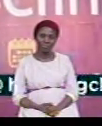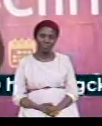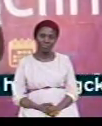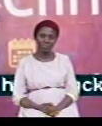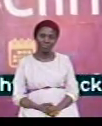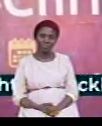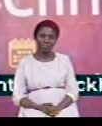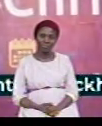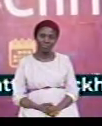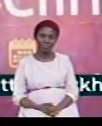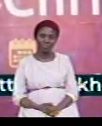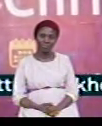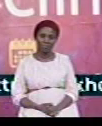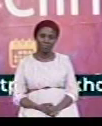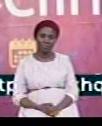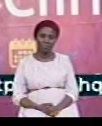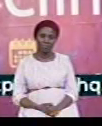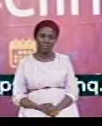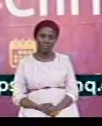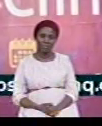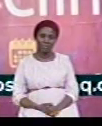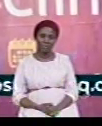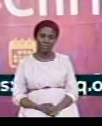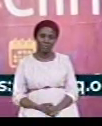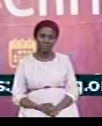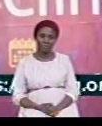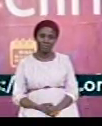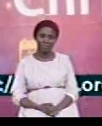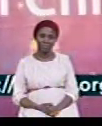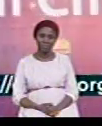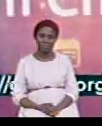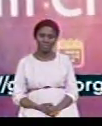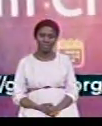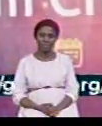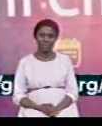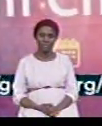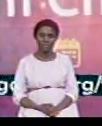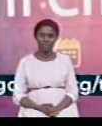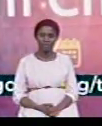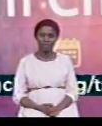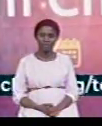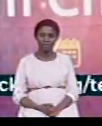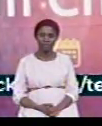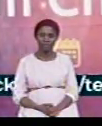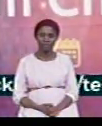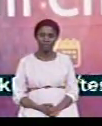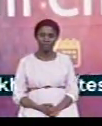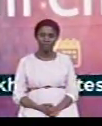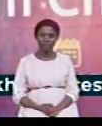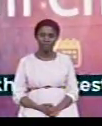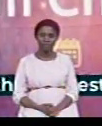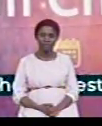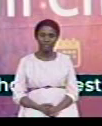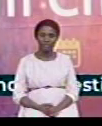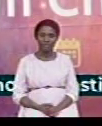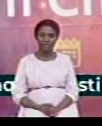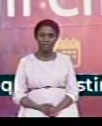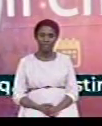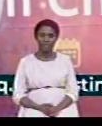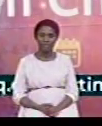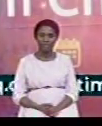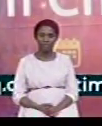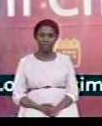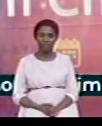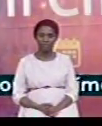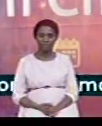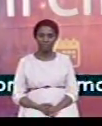adom samre na o ka se Paja won sana ba waji moja ni bi no. Awade won so pe kra akwa o munteki o sample se. E moja ni anfa bia